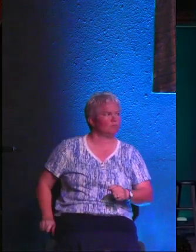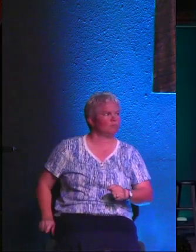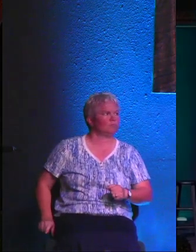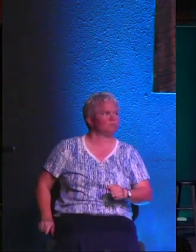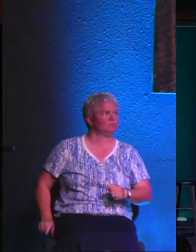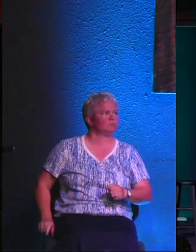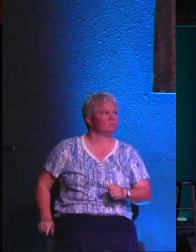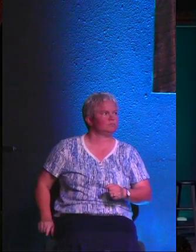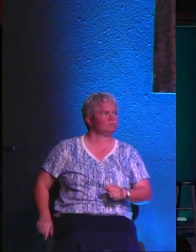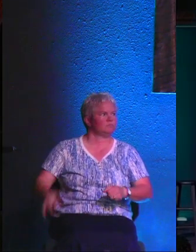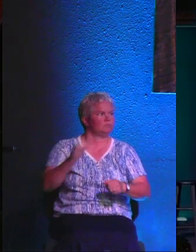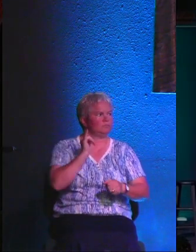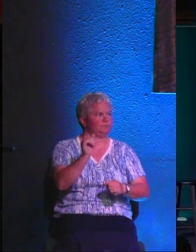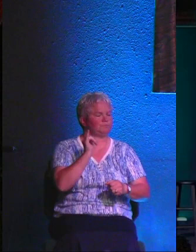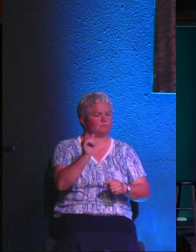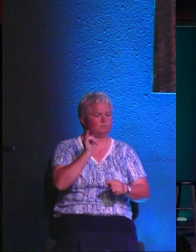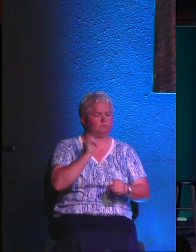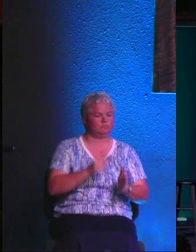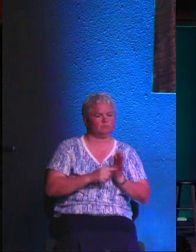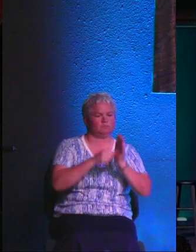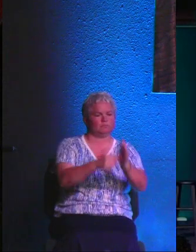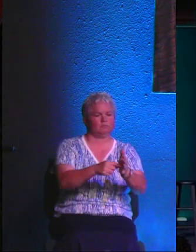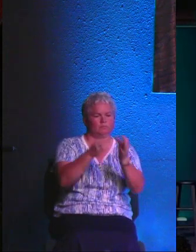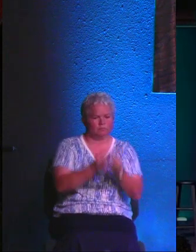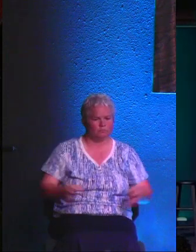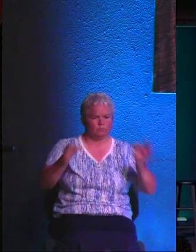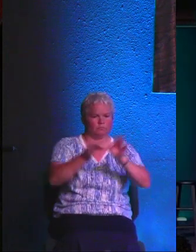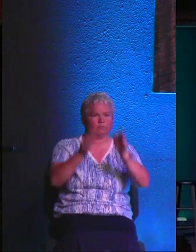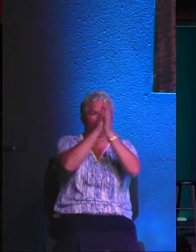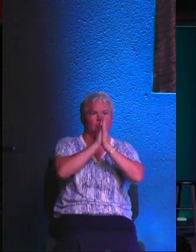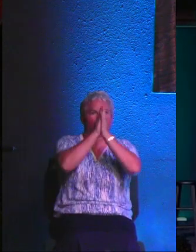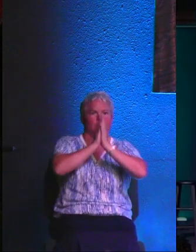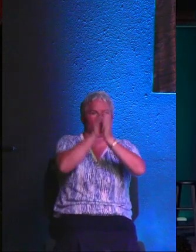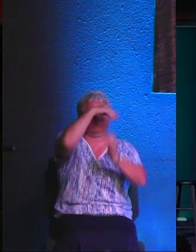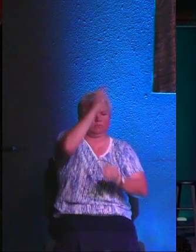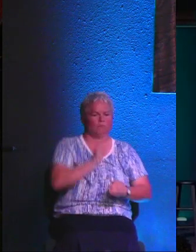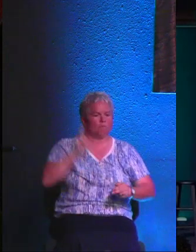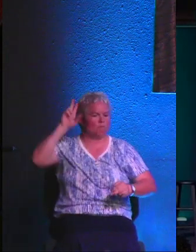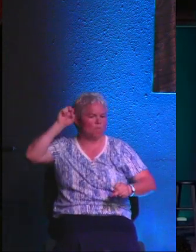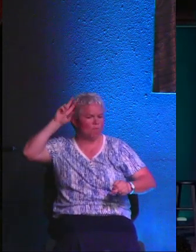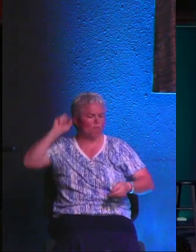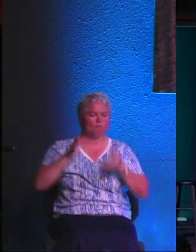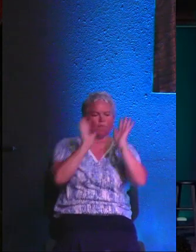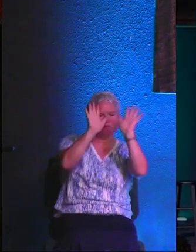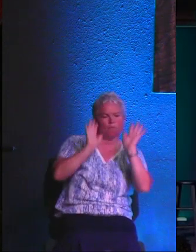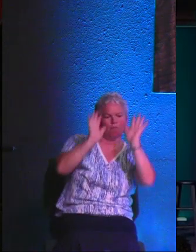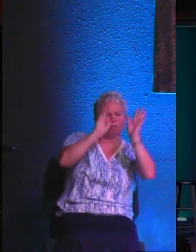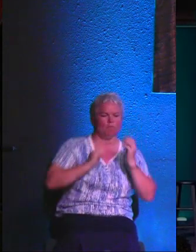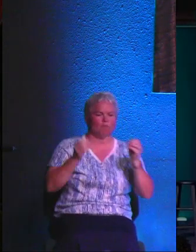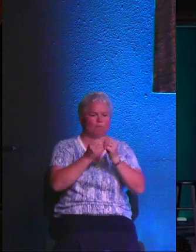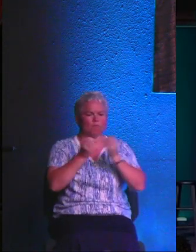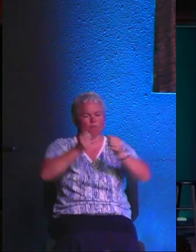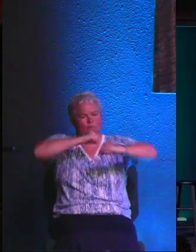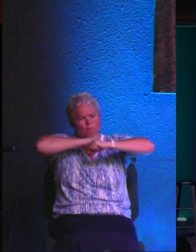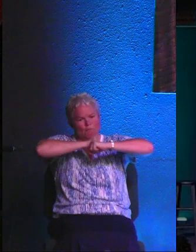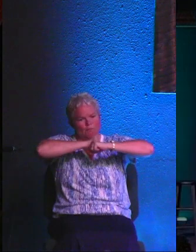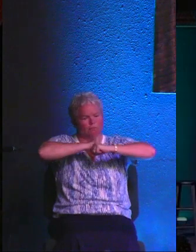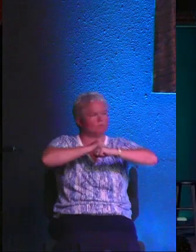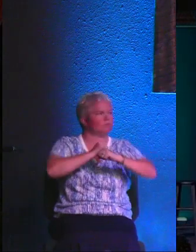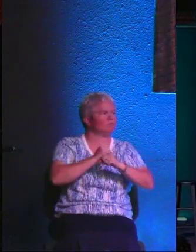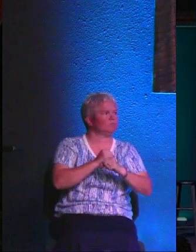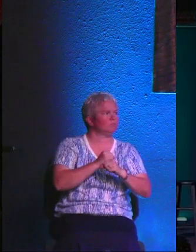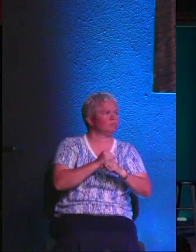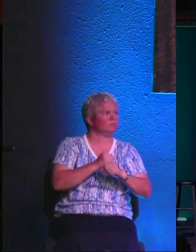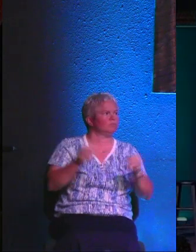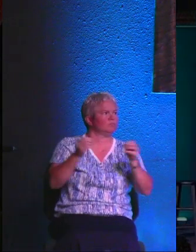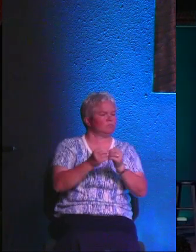with the verse that she shared earlier, it really showed that it's so important to worship him and understand his greatness and see how much that he'll shelter us from our world,